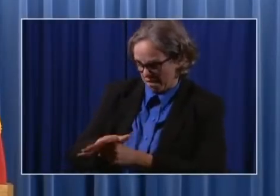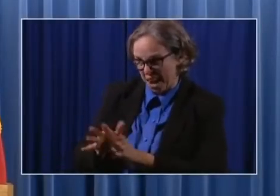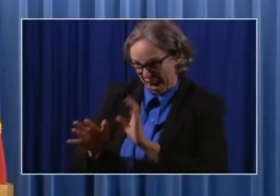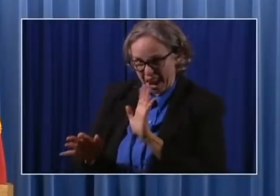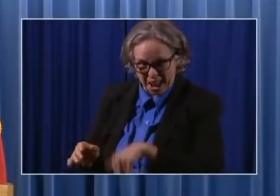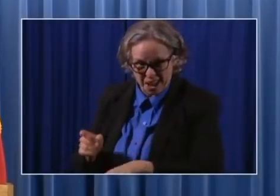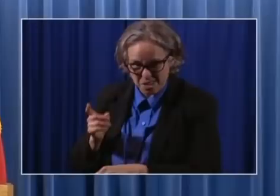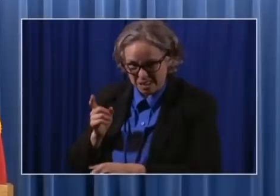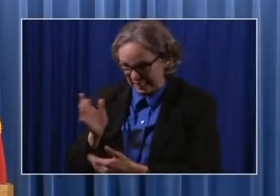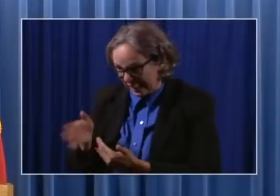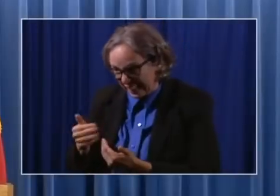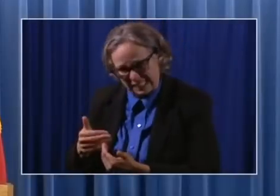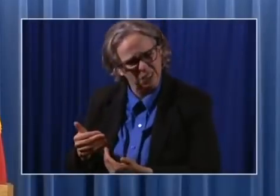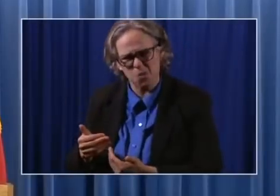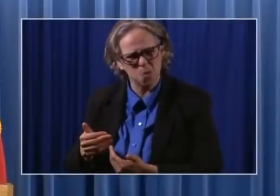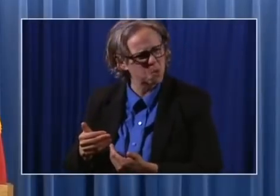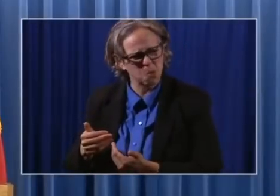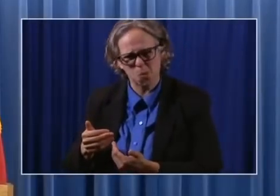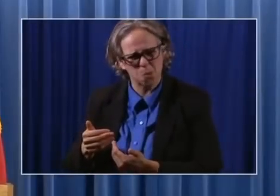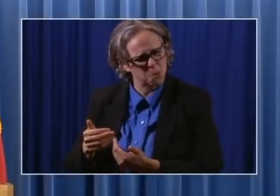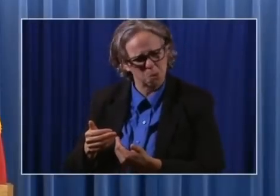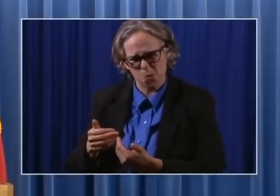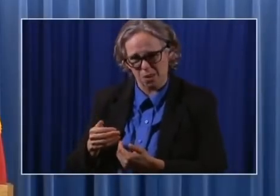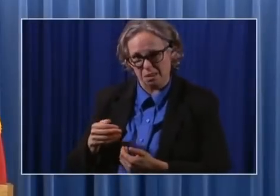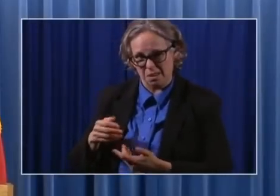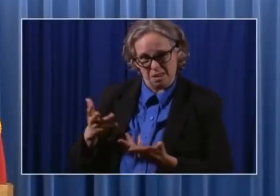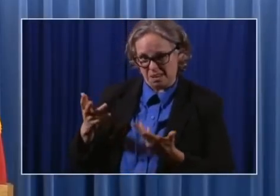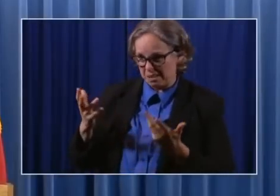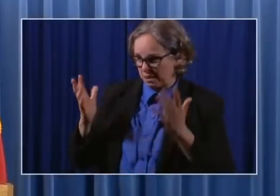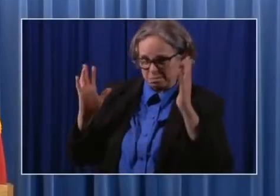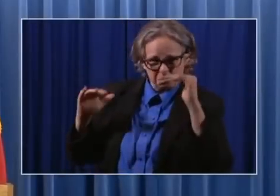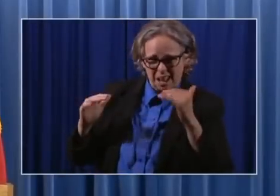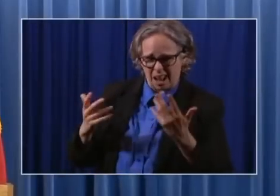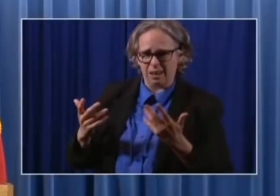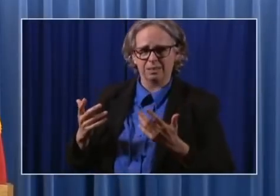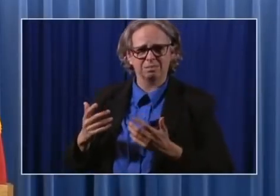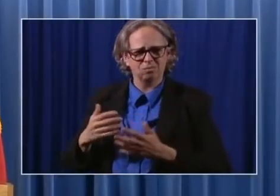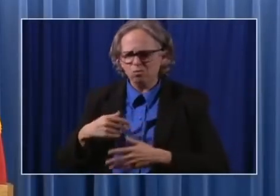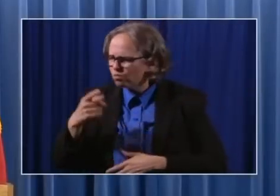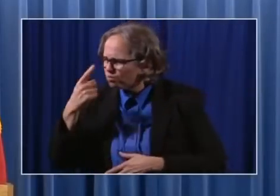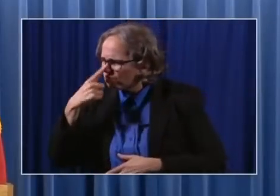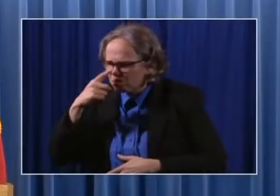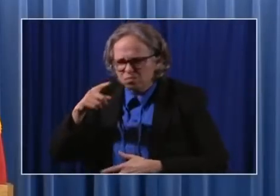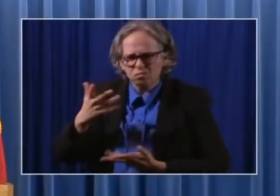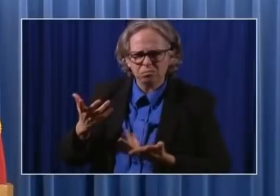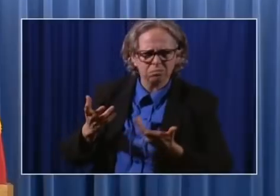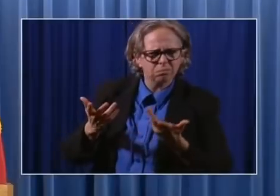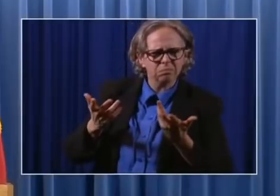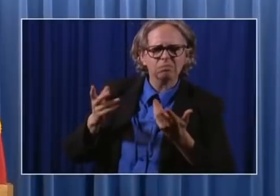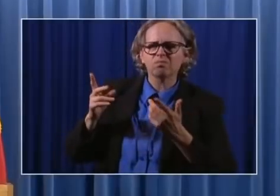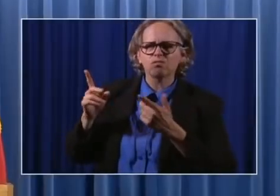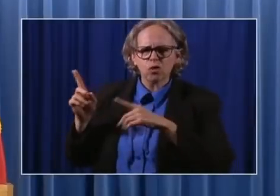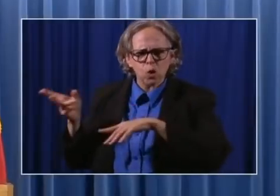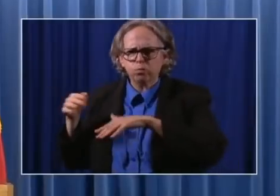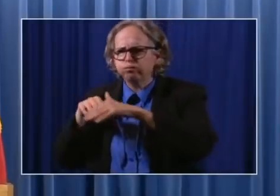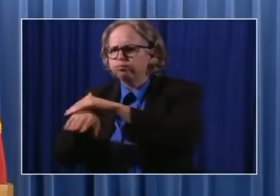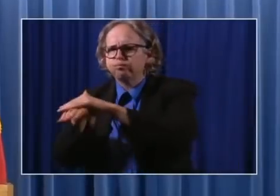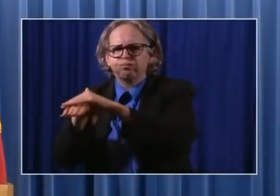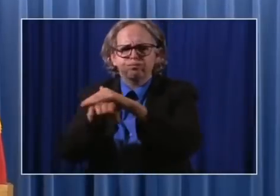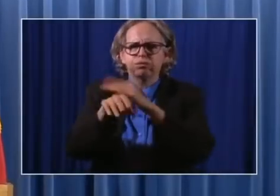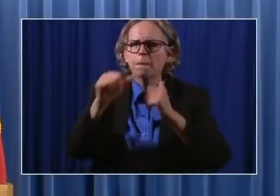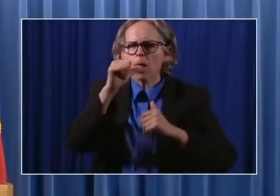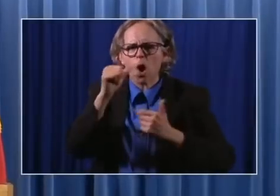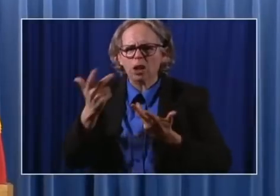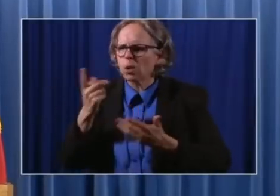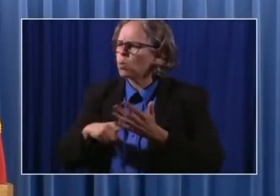that any of us were used to dealing with. Can you kind of tell us what you're seeing and what the men and women who work with you and